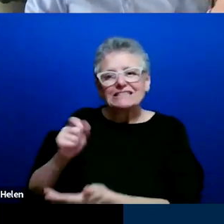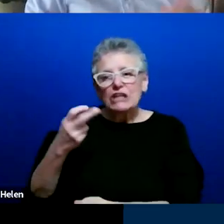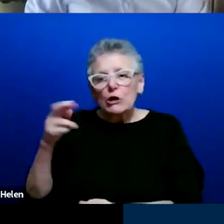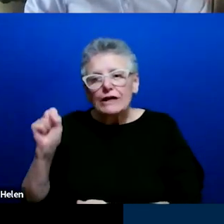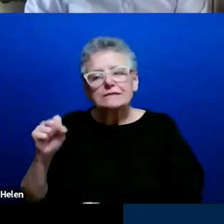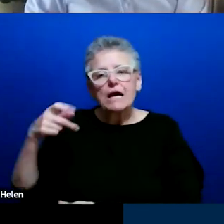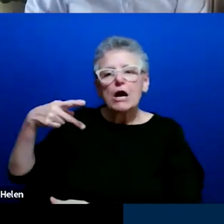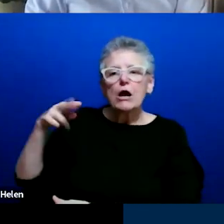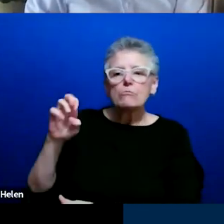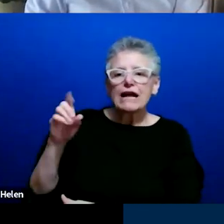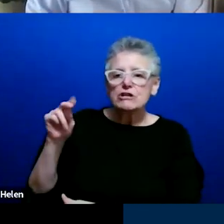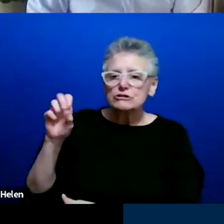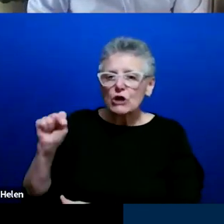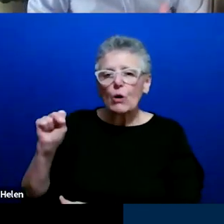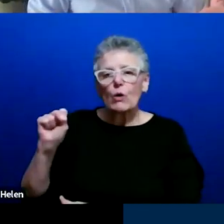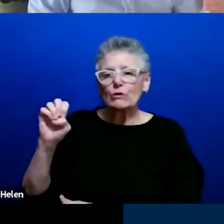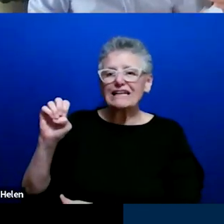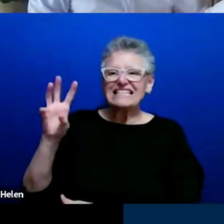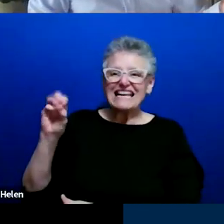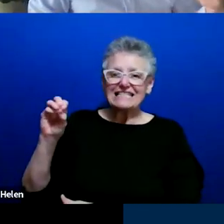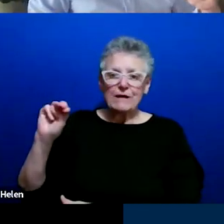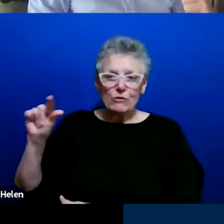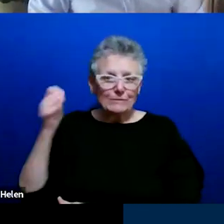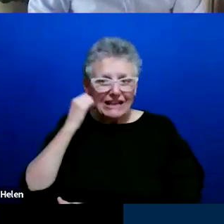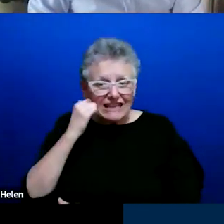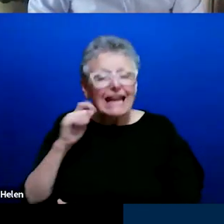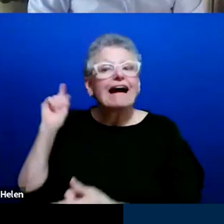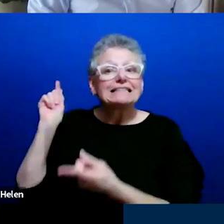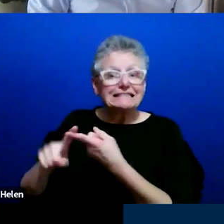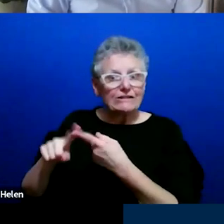like prednisone, 60 milligrams a day, until they get a hearing test.